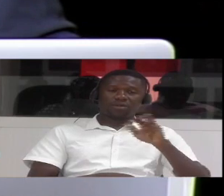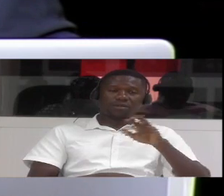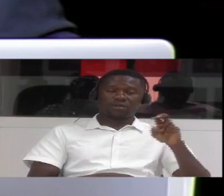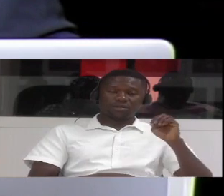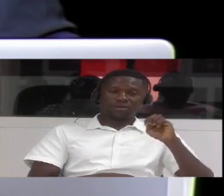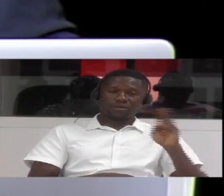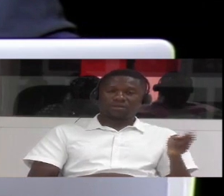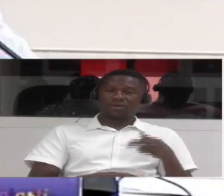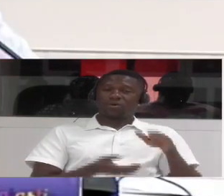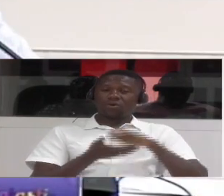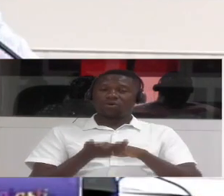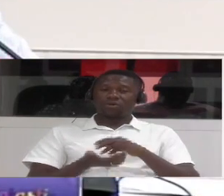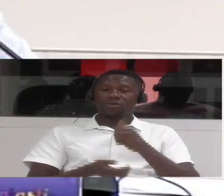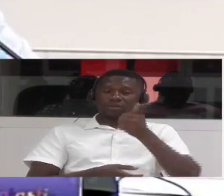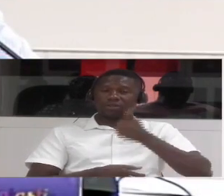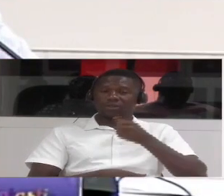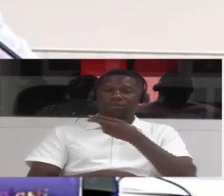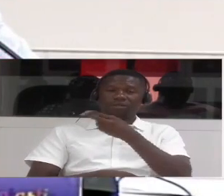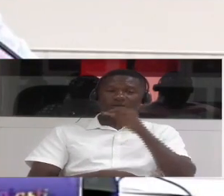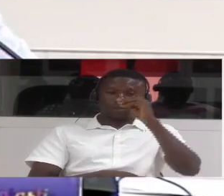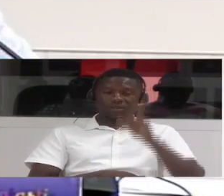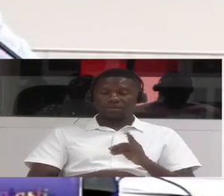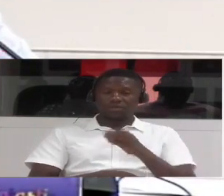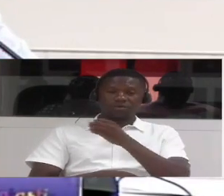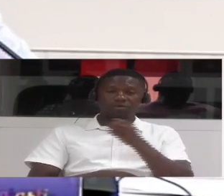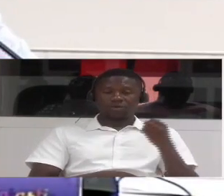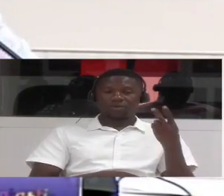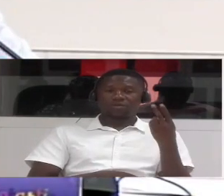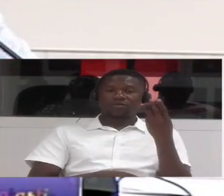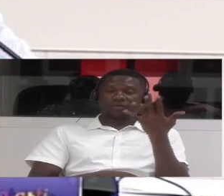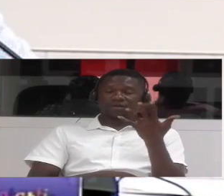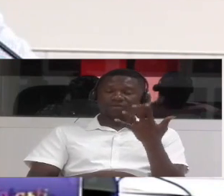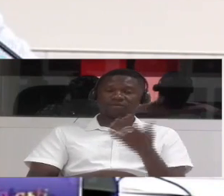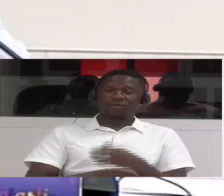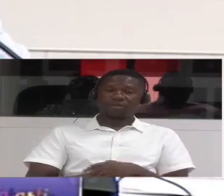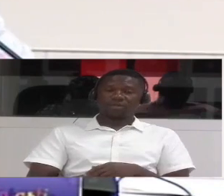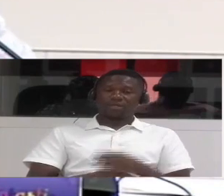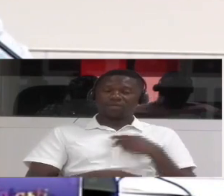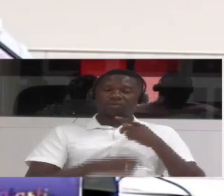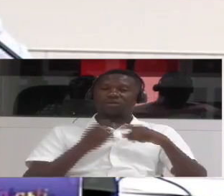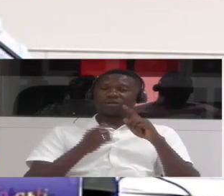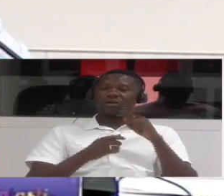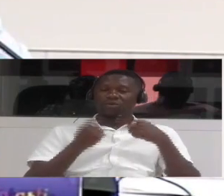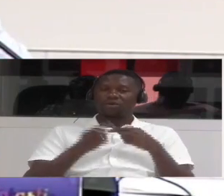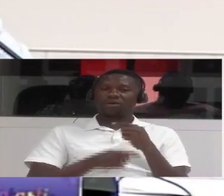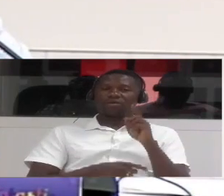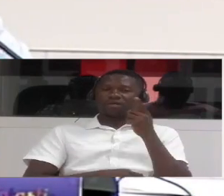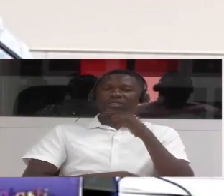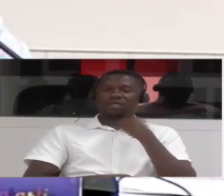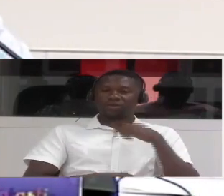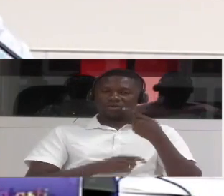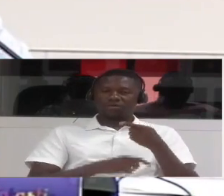2005. Well, this was the first anniversary of the killing of Deida, and the GPU had